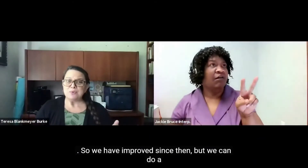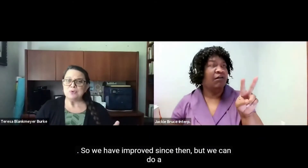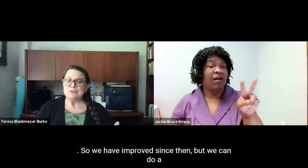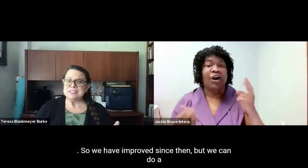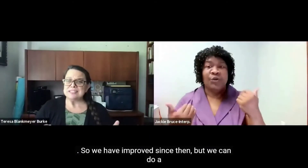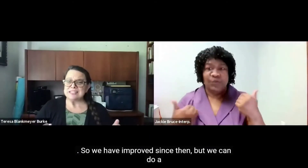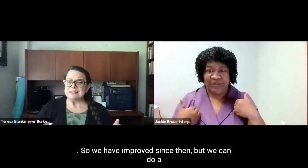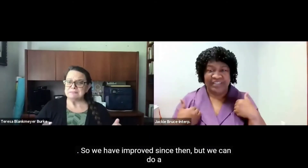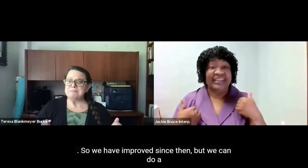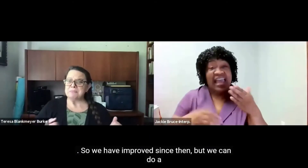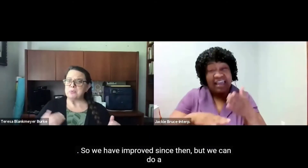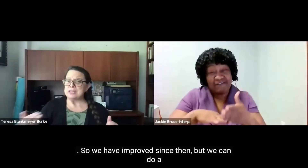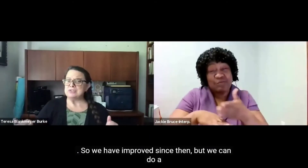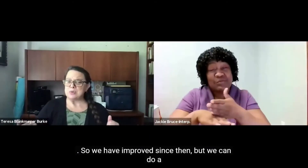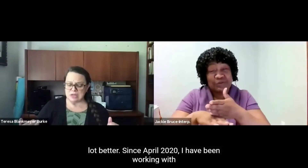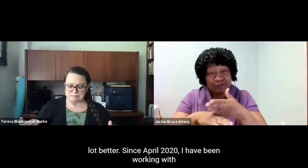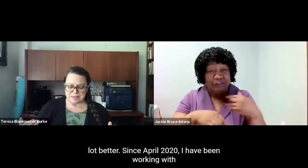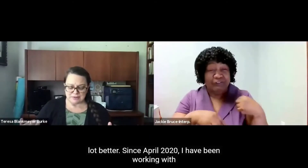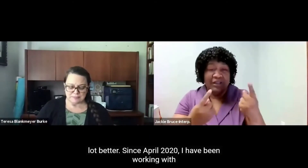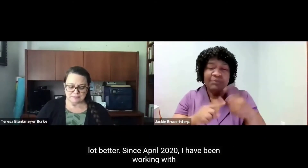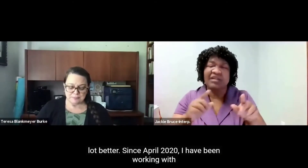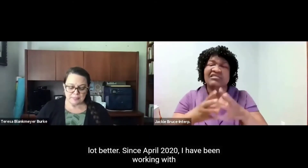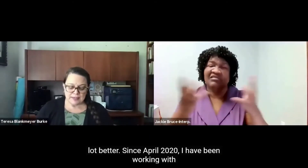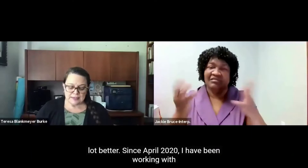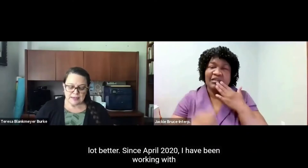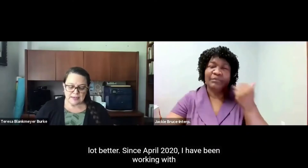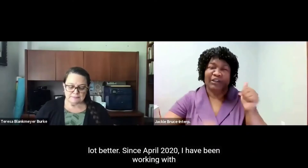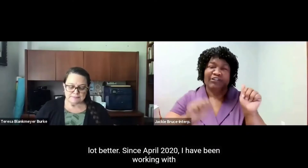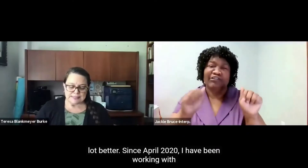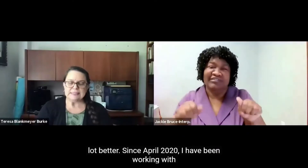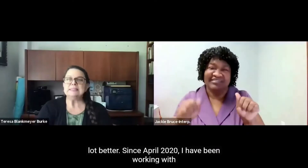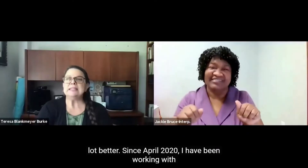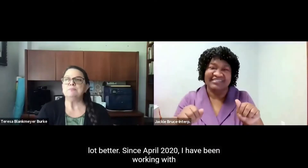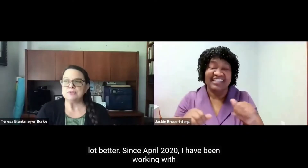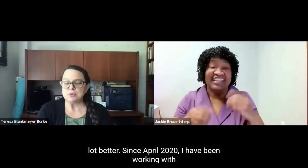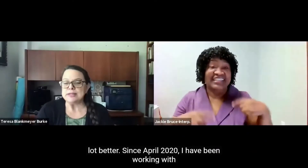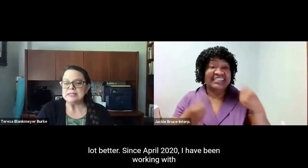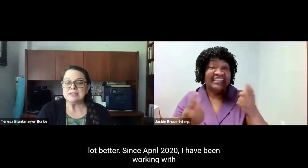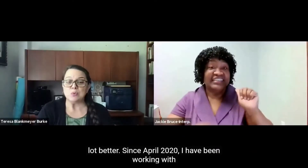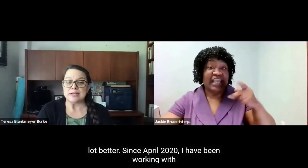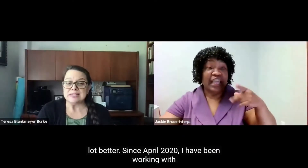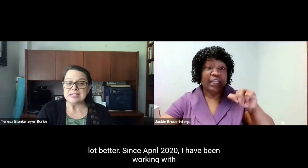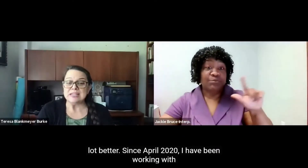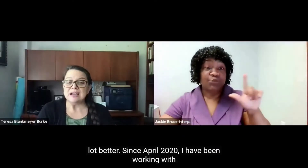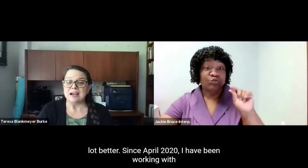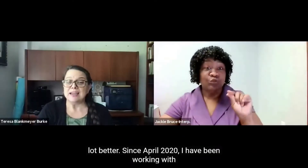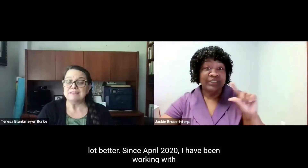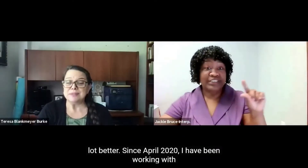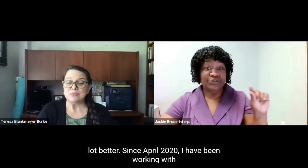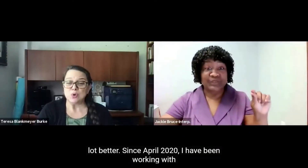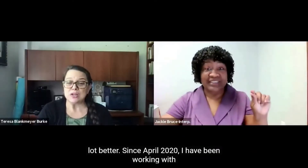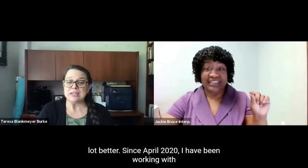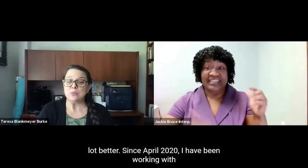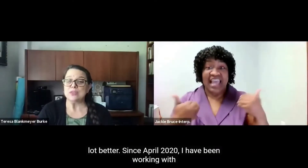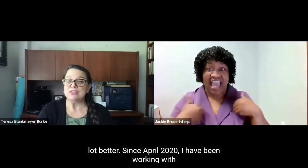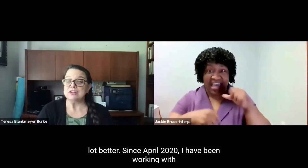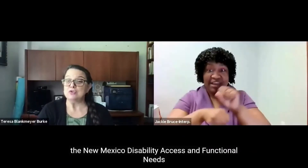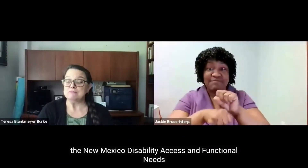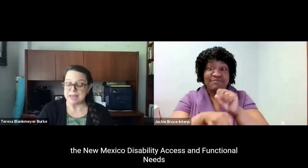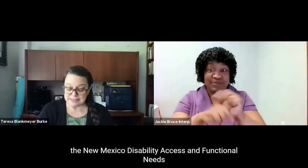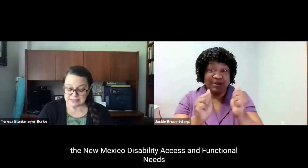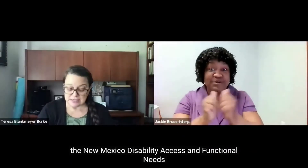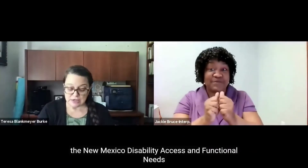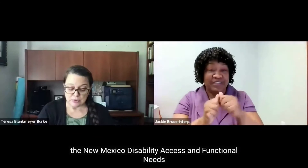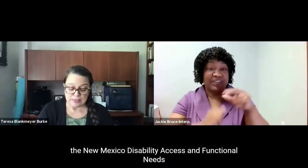have improved since then, but we can do a lot better. Since April 2020, I have been working with the